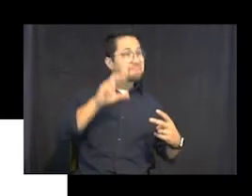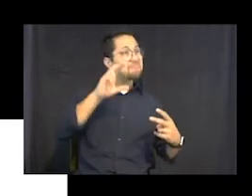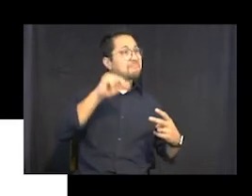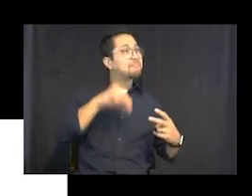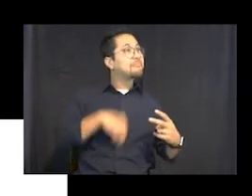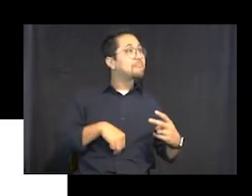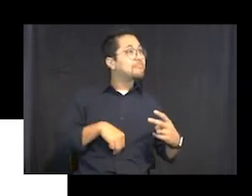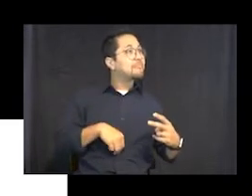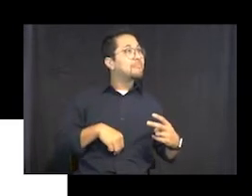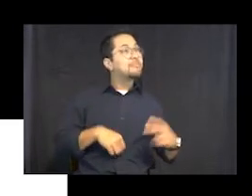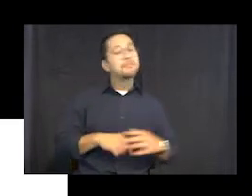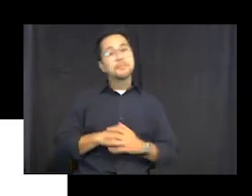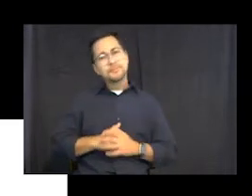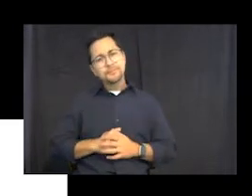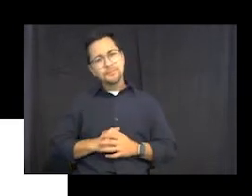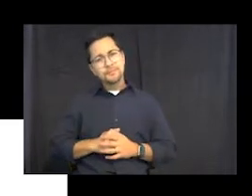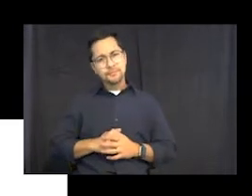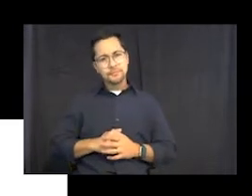And